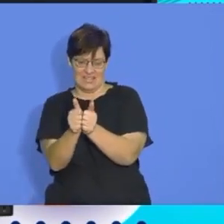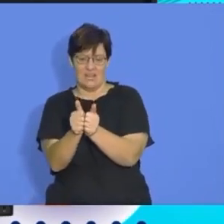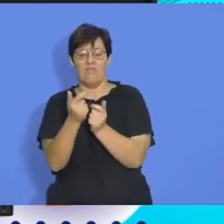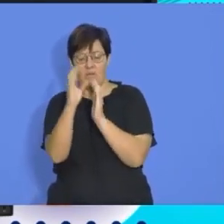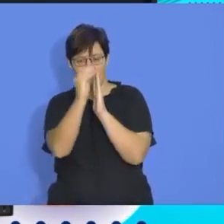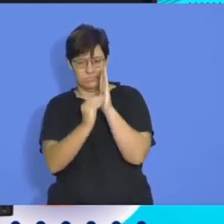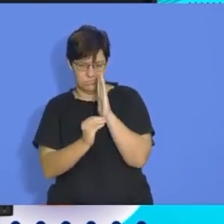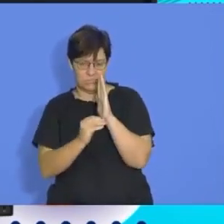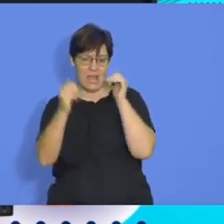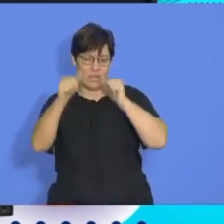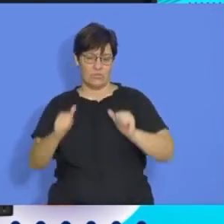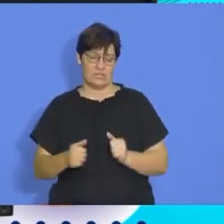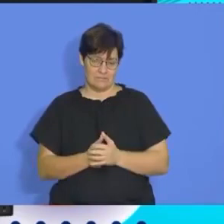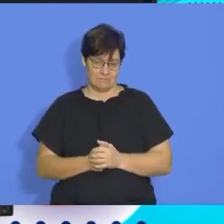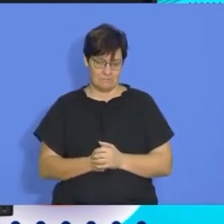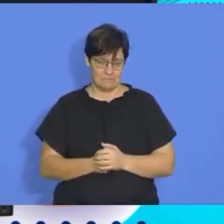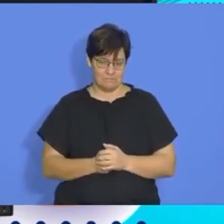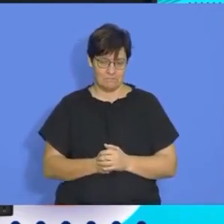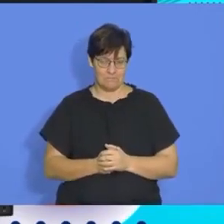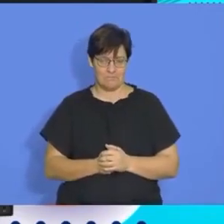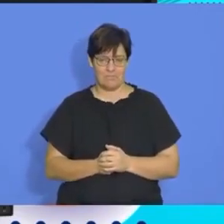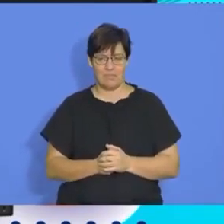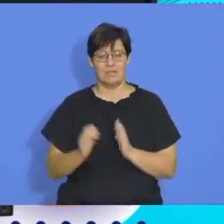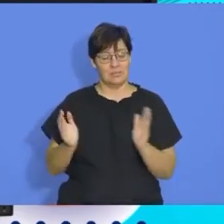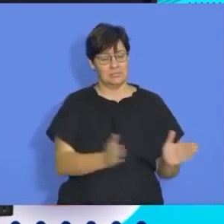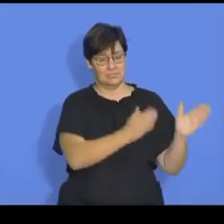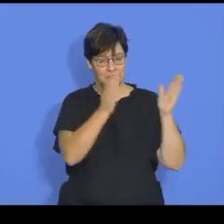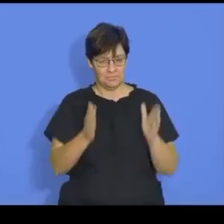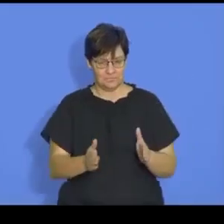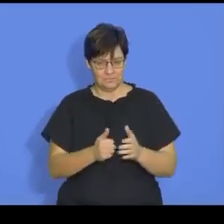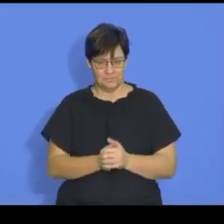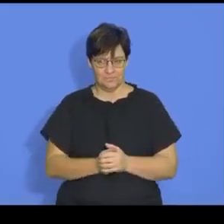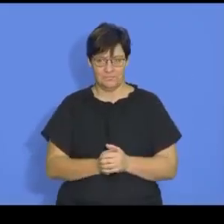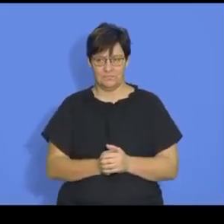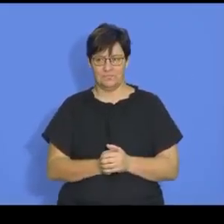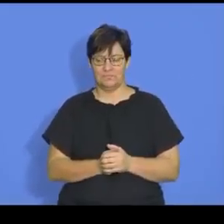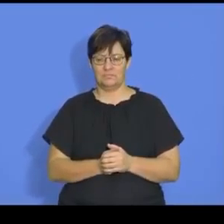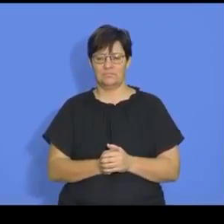the accounting records of a partnership. Right, so let's move on.